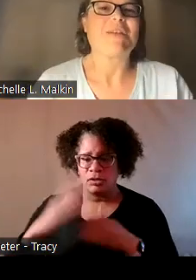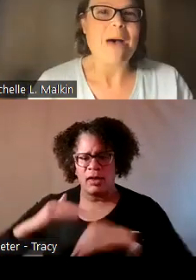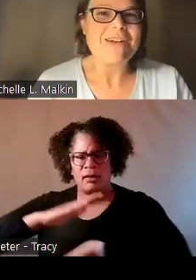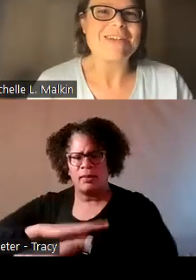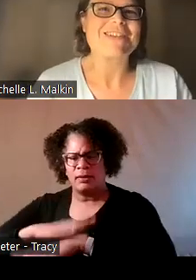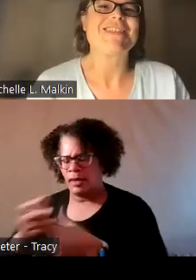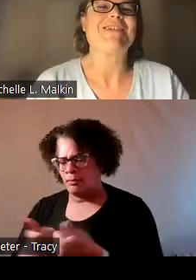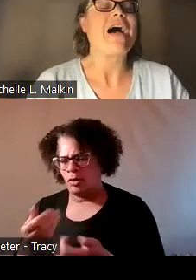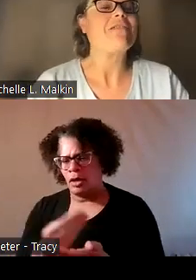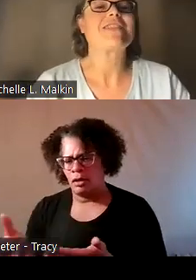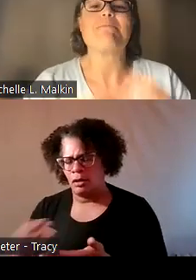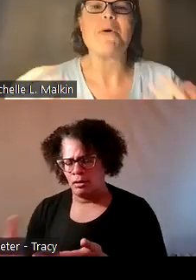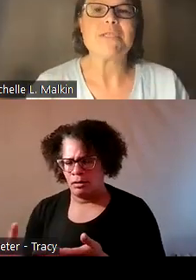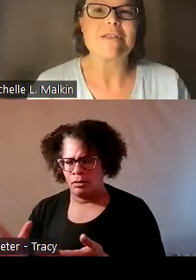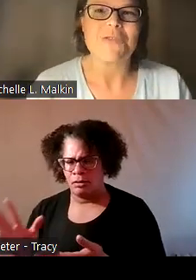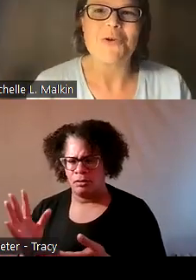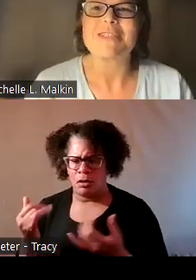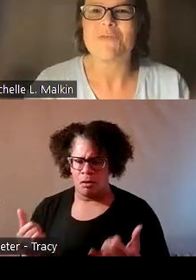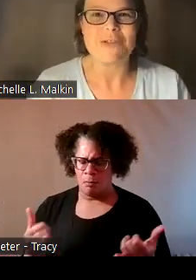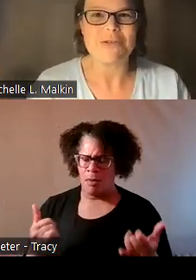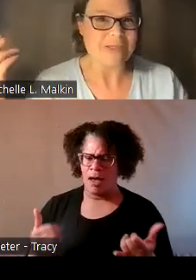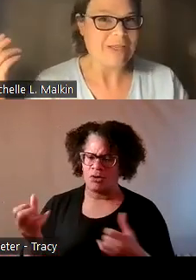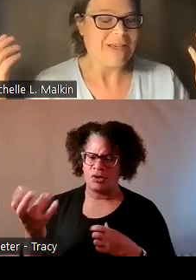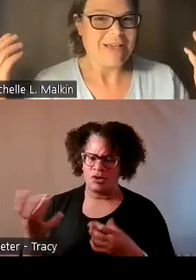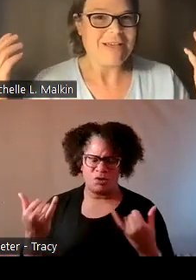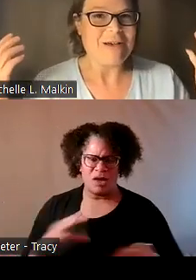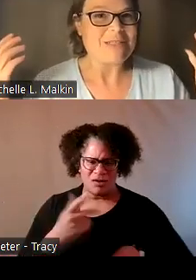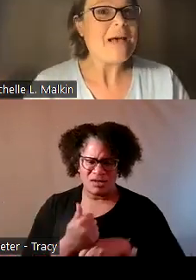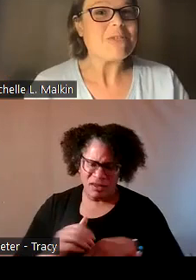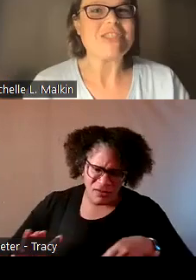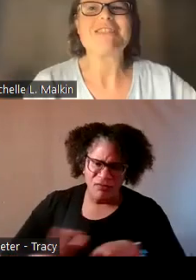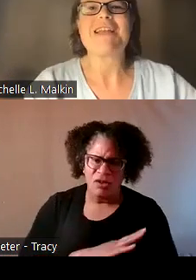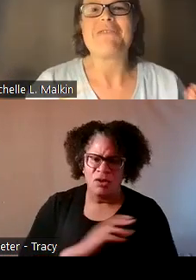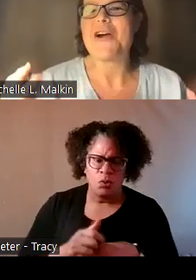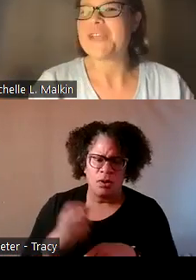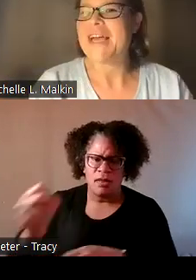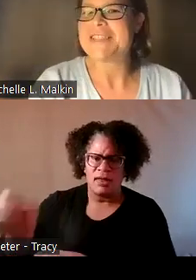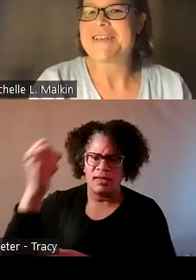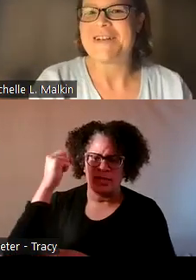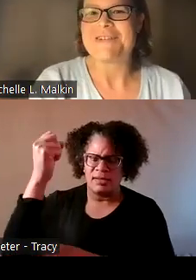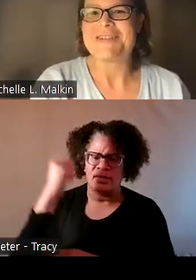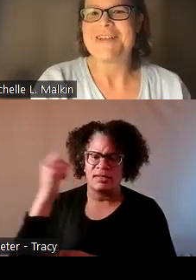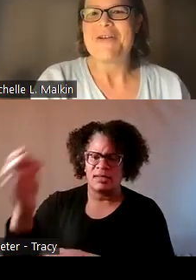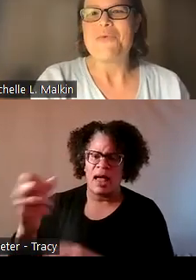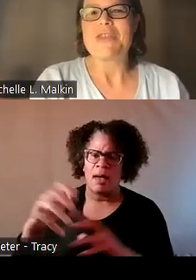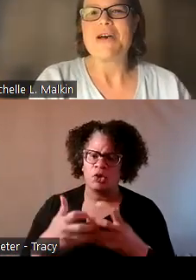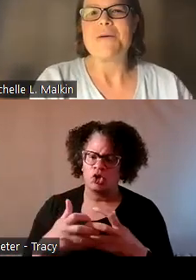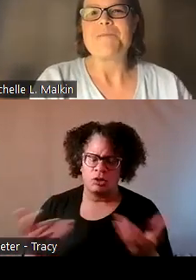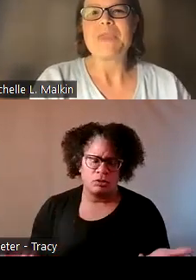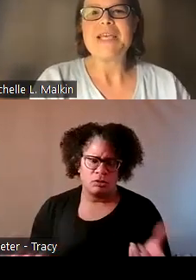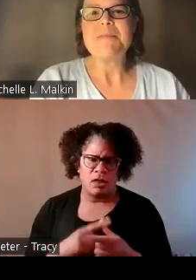you look at the modern casino, obviously most of the floor is filled with slot machines, and far less are now